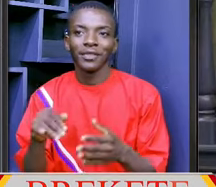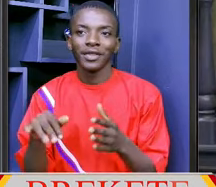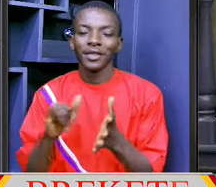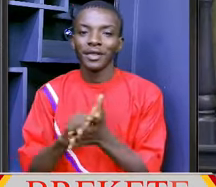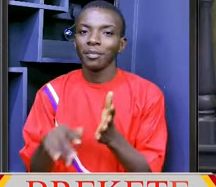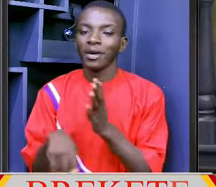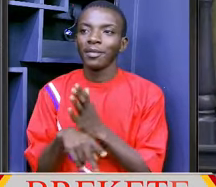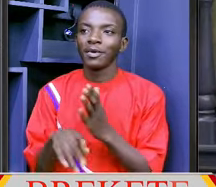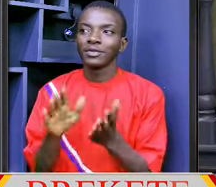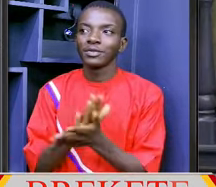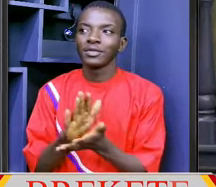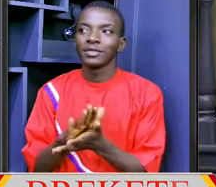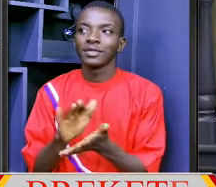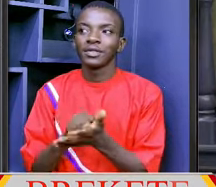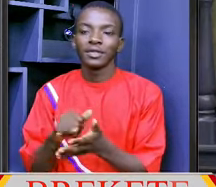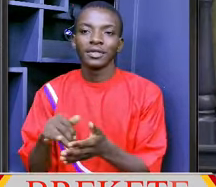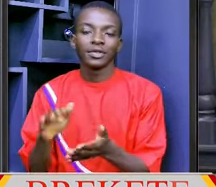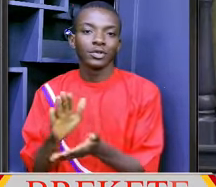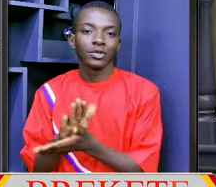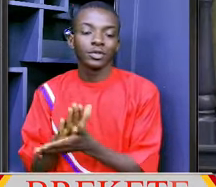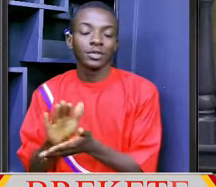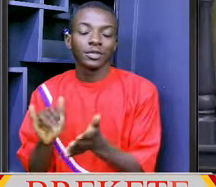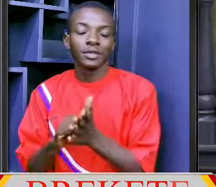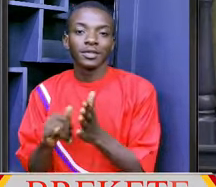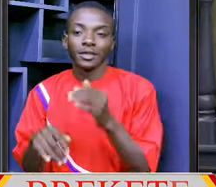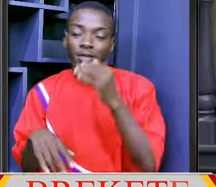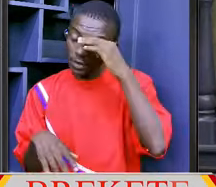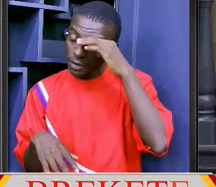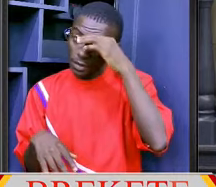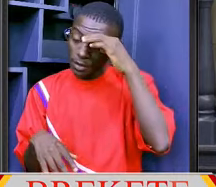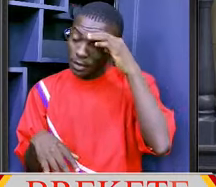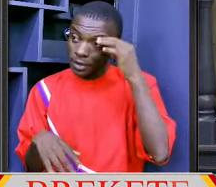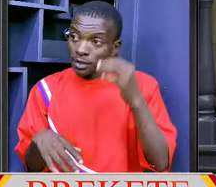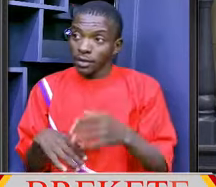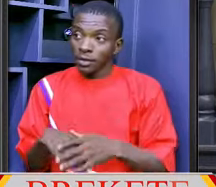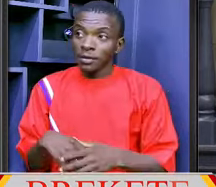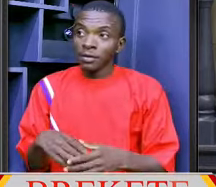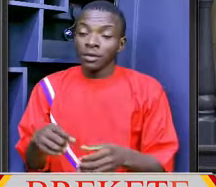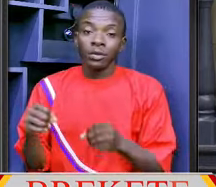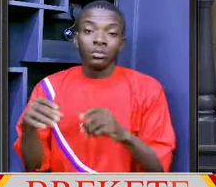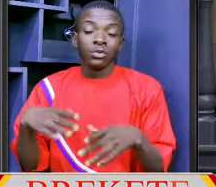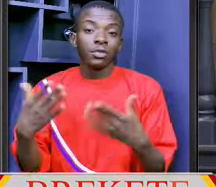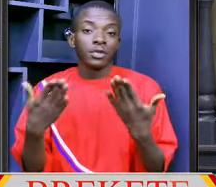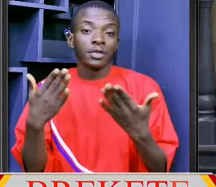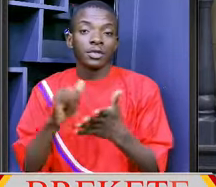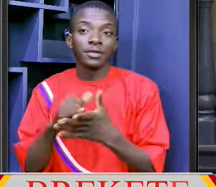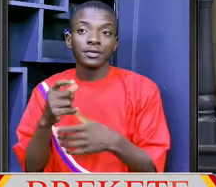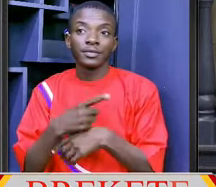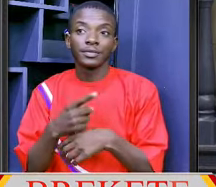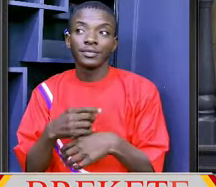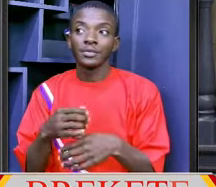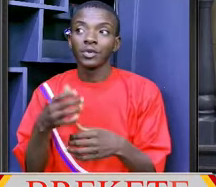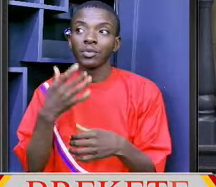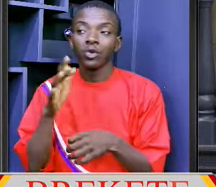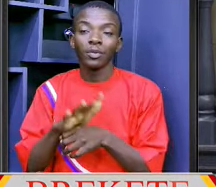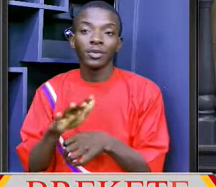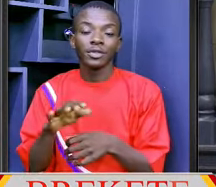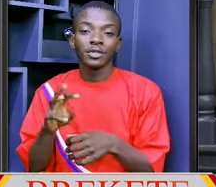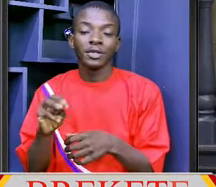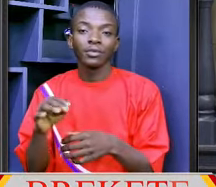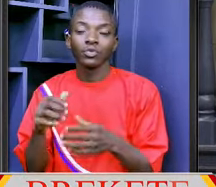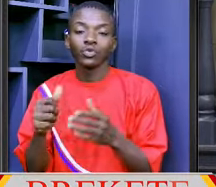primary school, that school where we put on air that day. Yes. I promise them